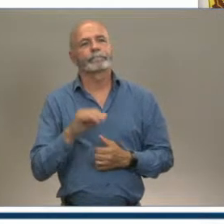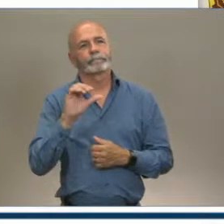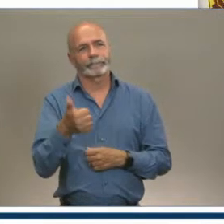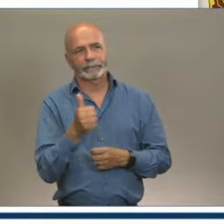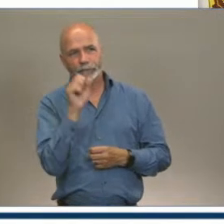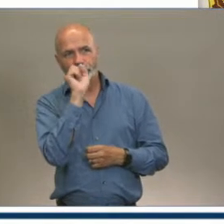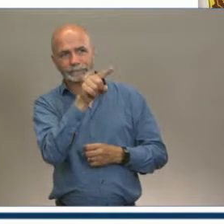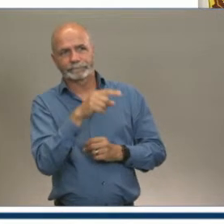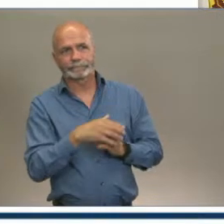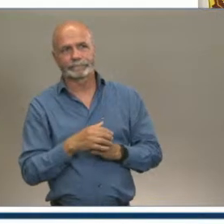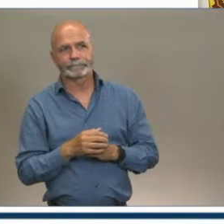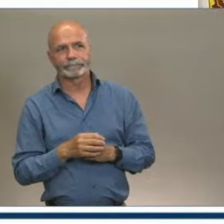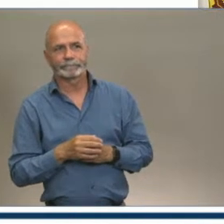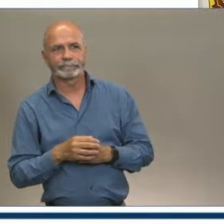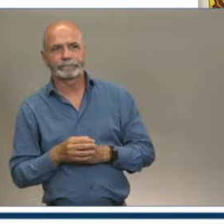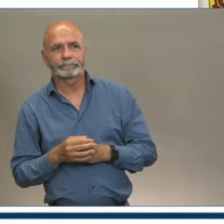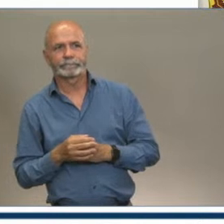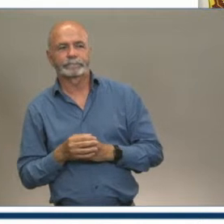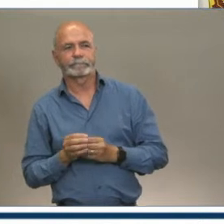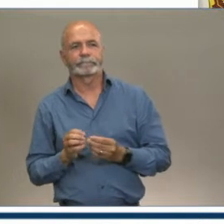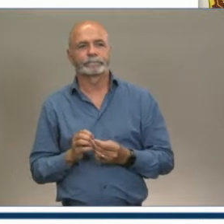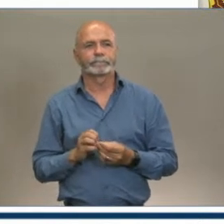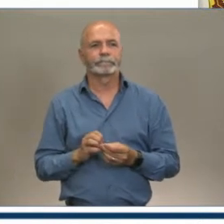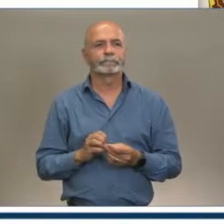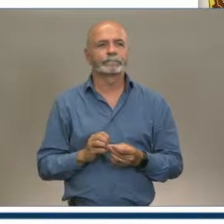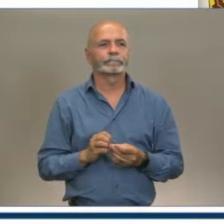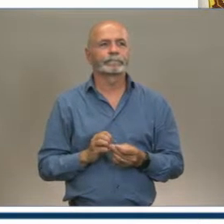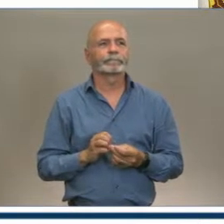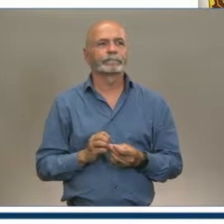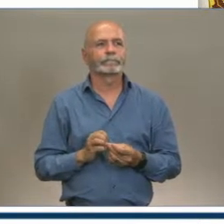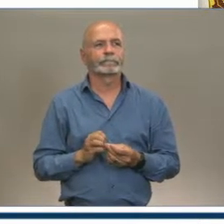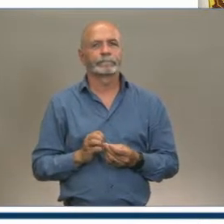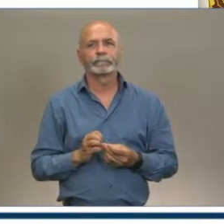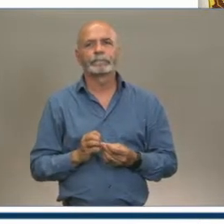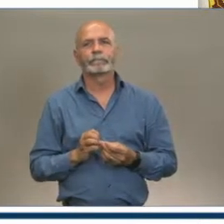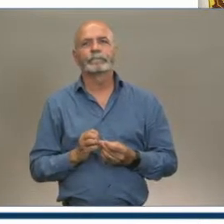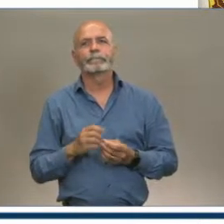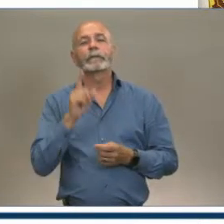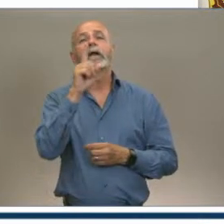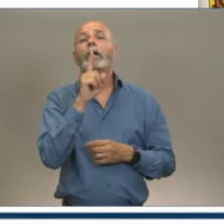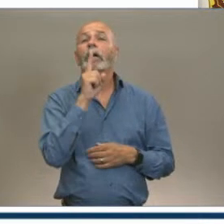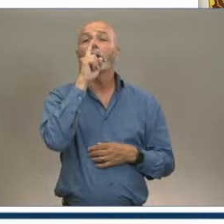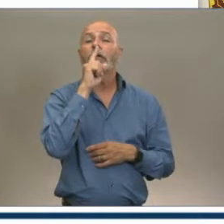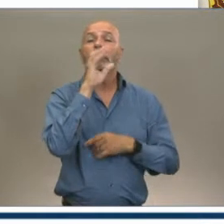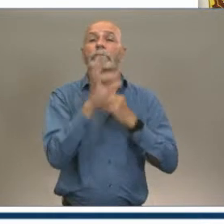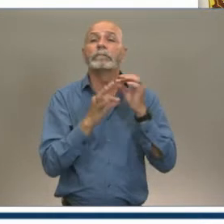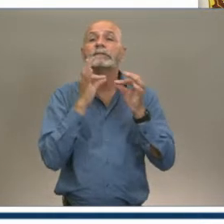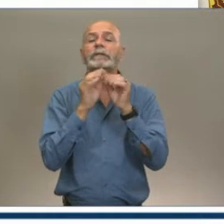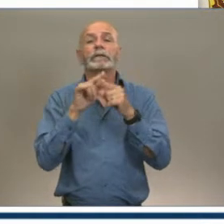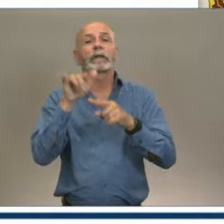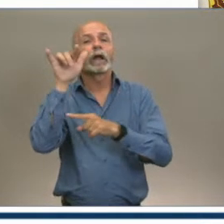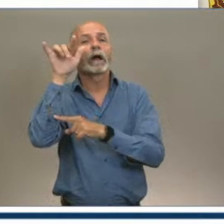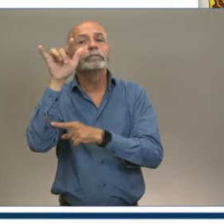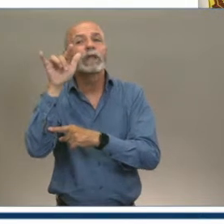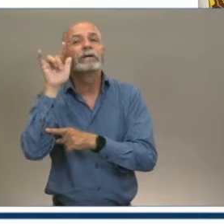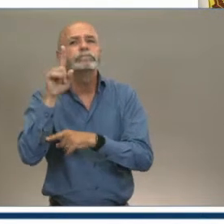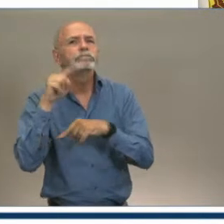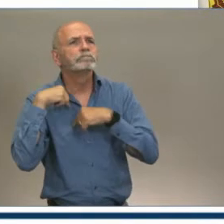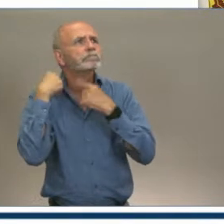I just wanted to know how it's going with the testing at the airport. It's been about a week, I think,